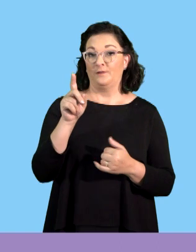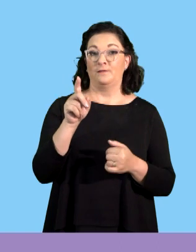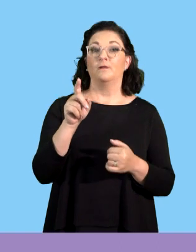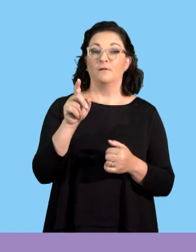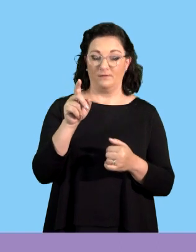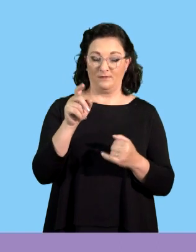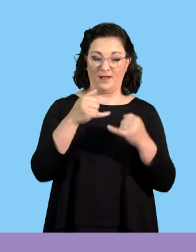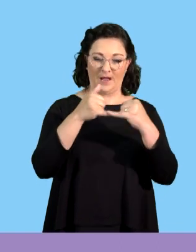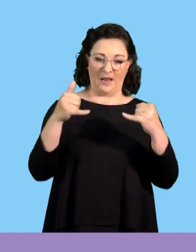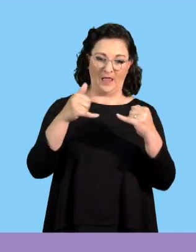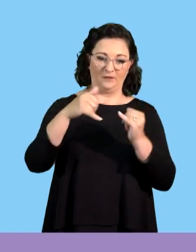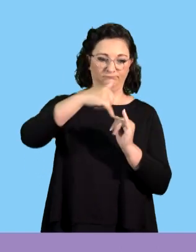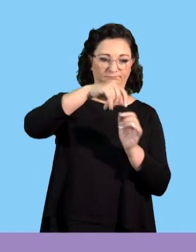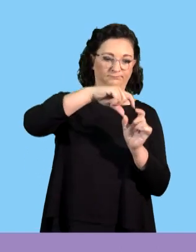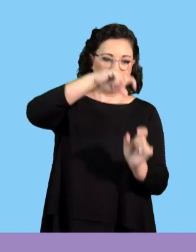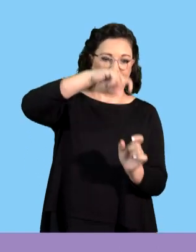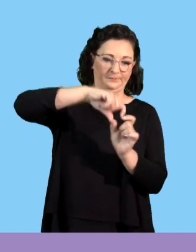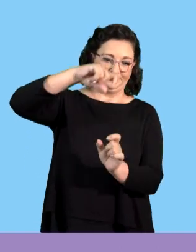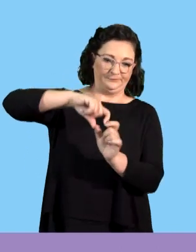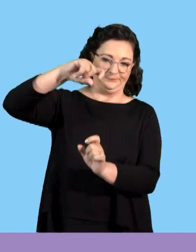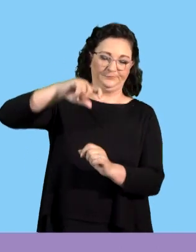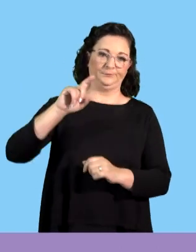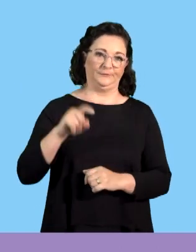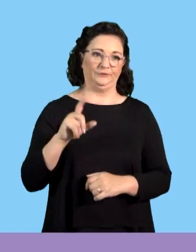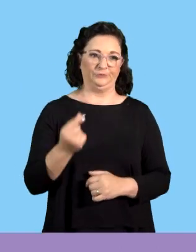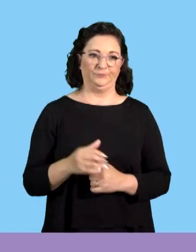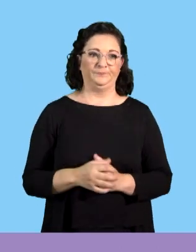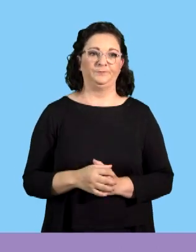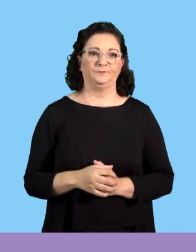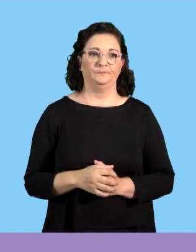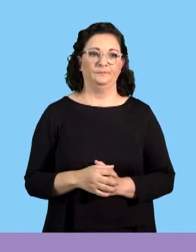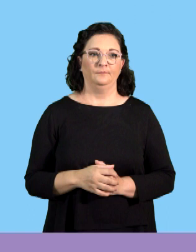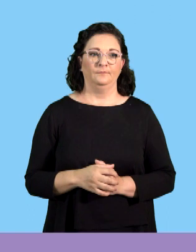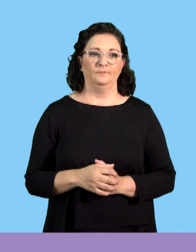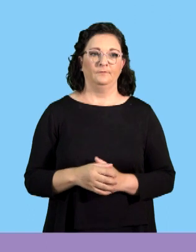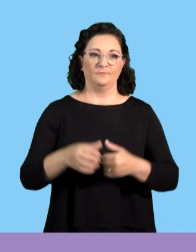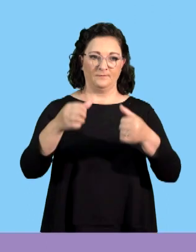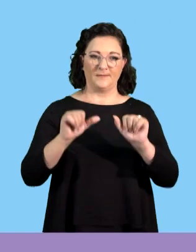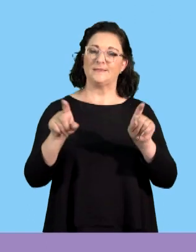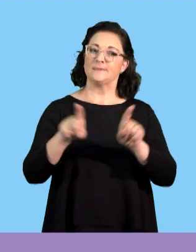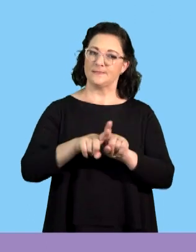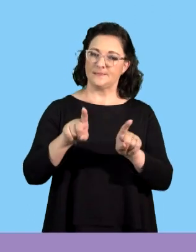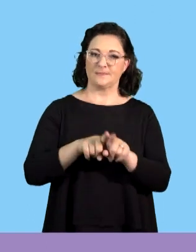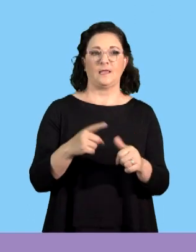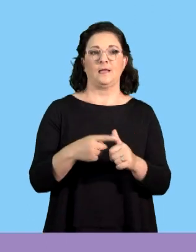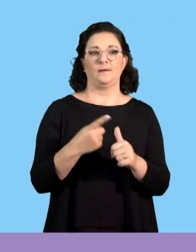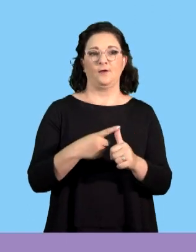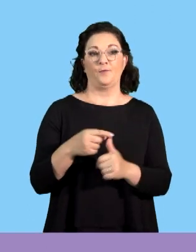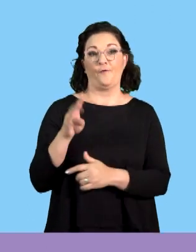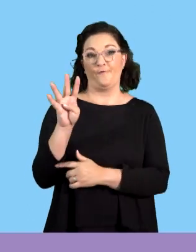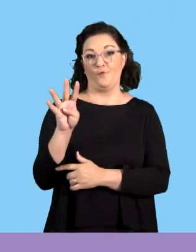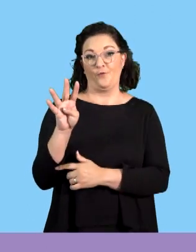align our decimal fractions according to their place value. And as we do that, we get this same thing.